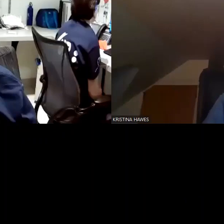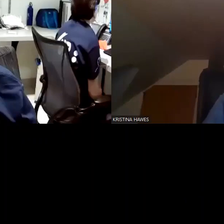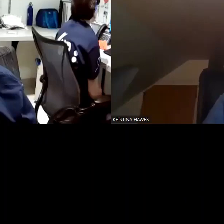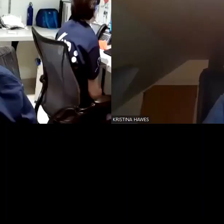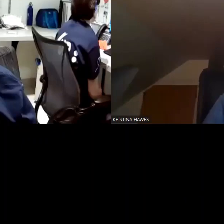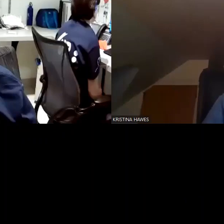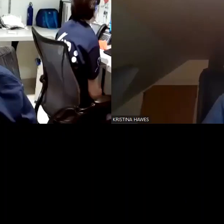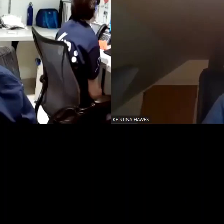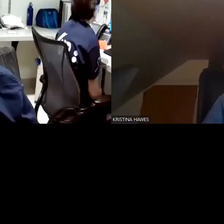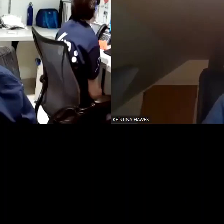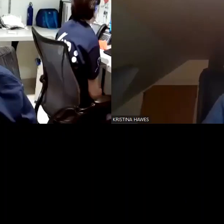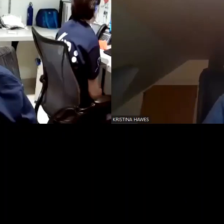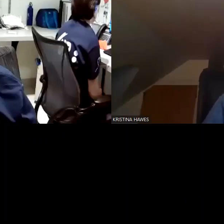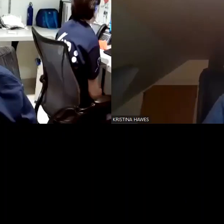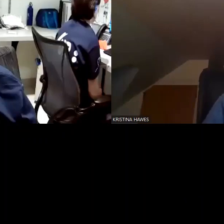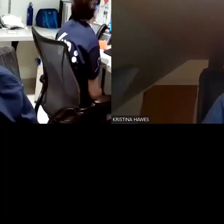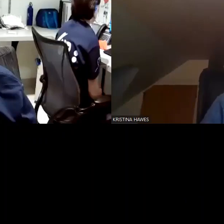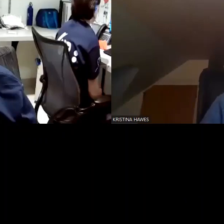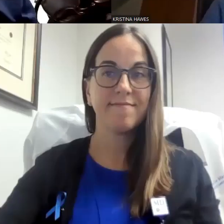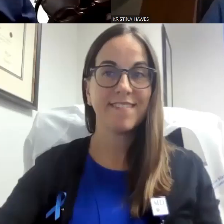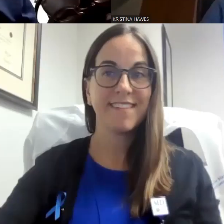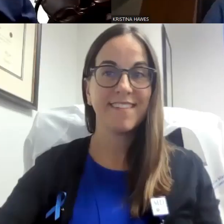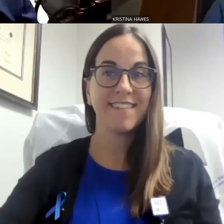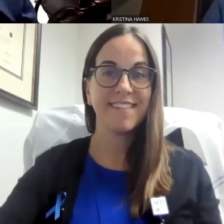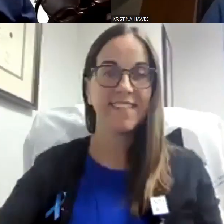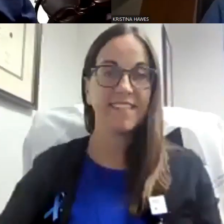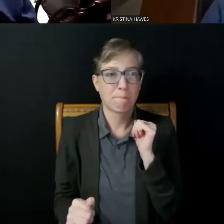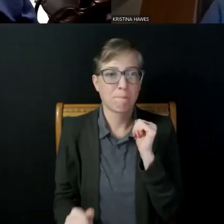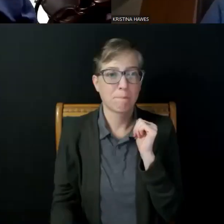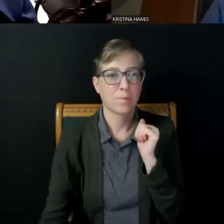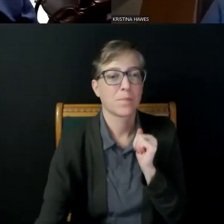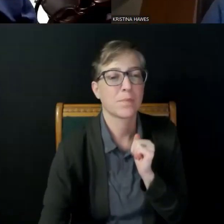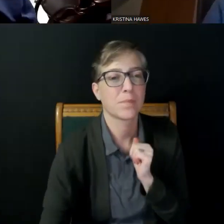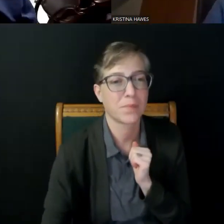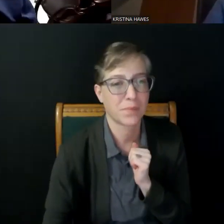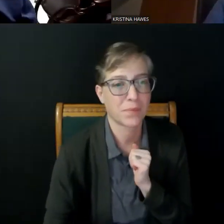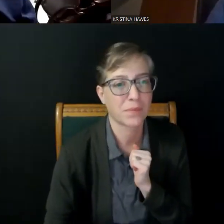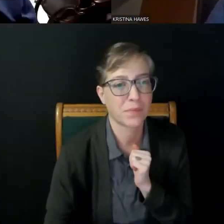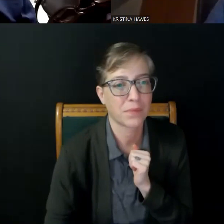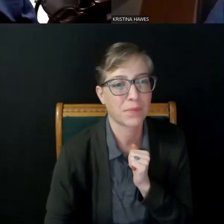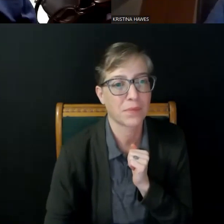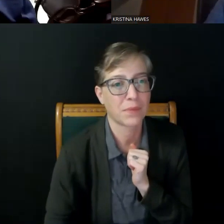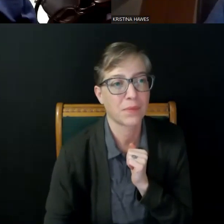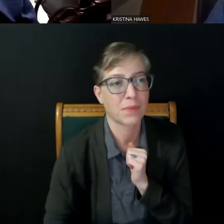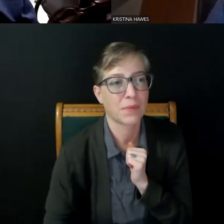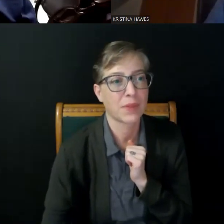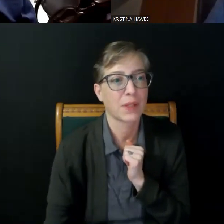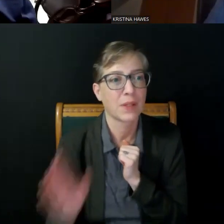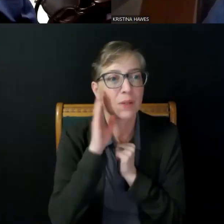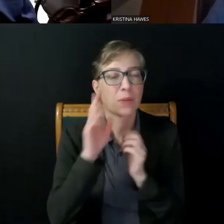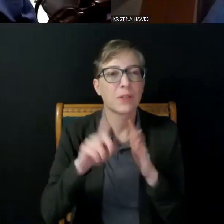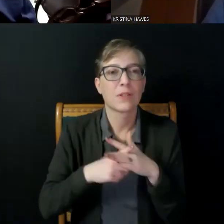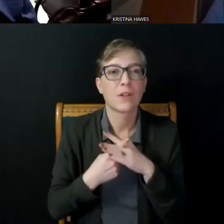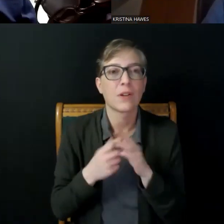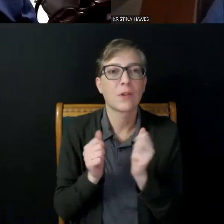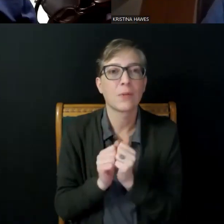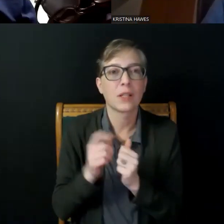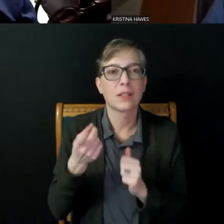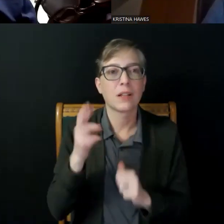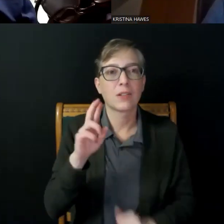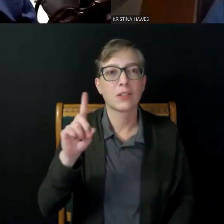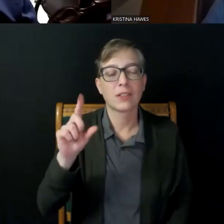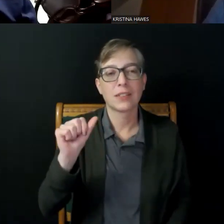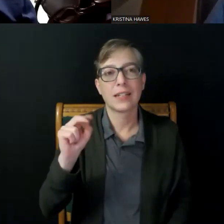Danielle Marino. Let me add her here. Dr. Marino is a gastroenterologist and is also